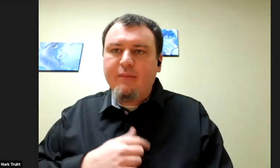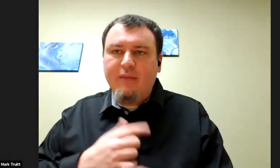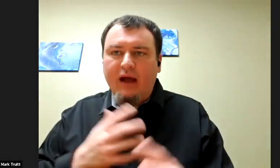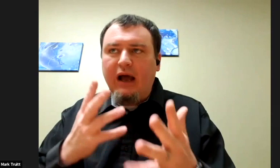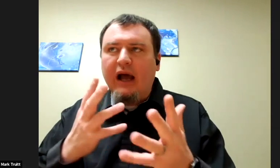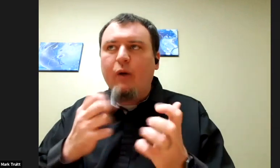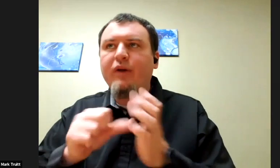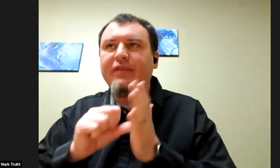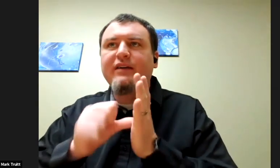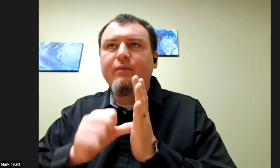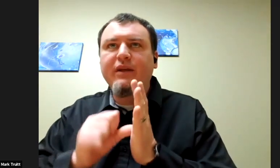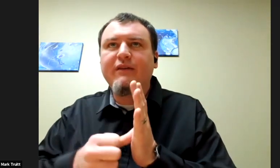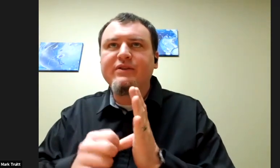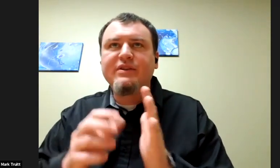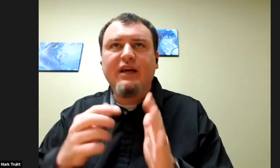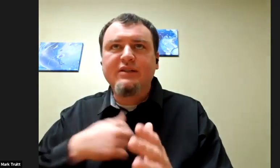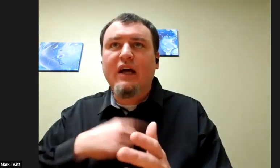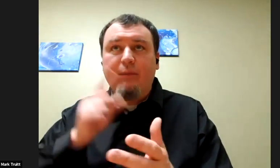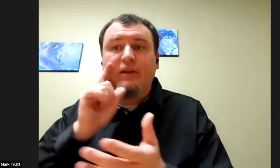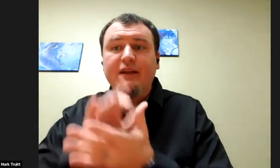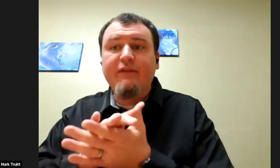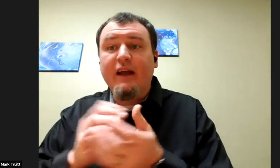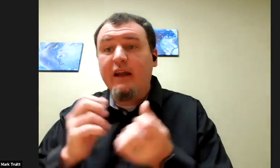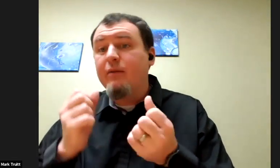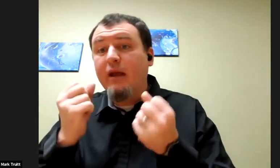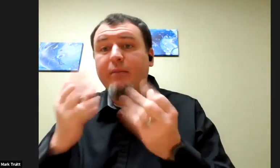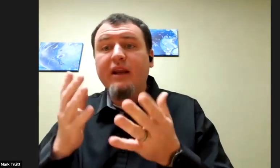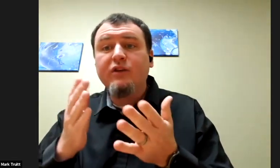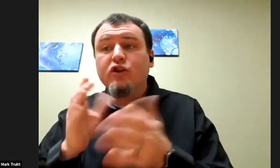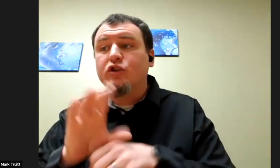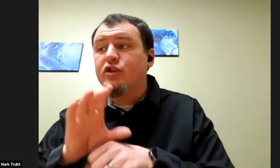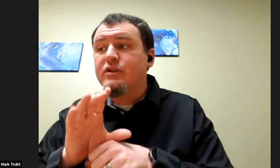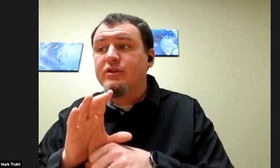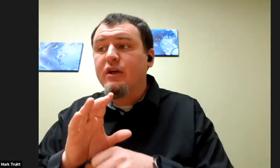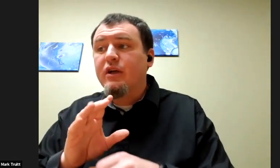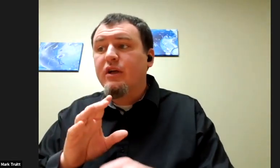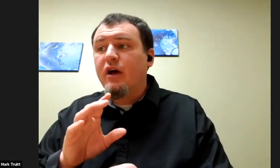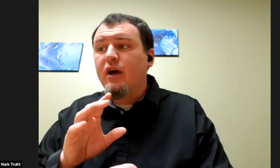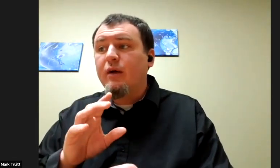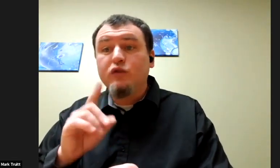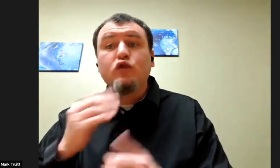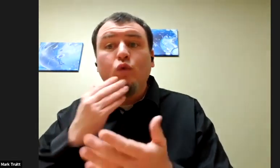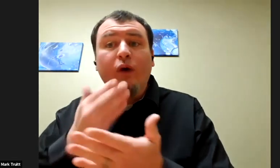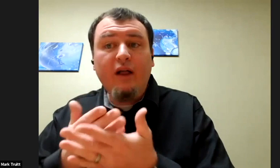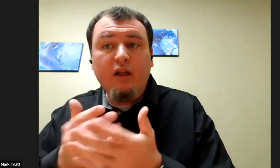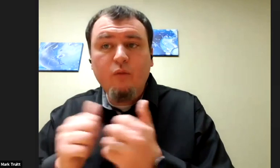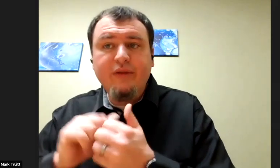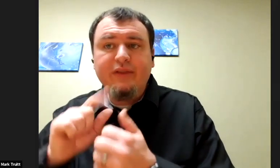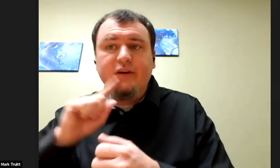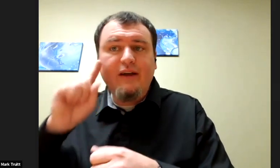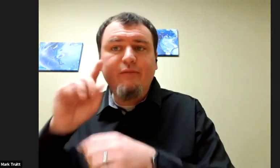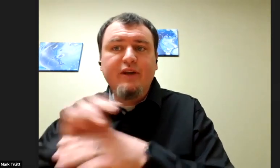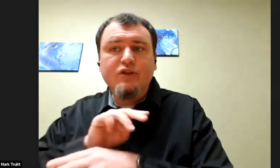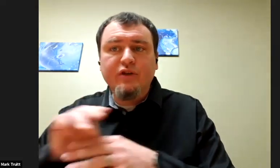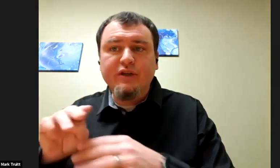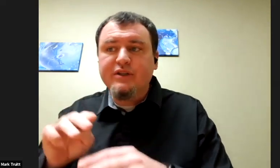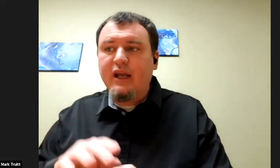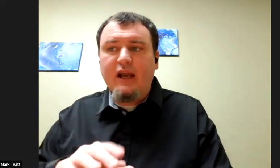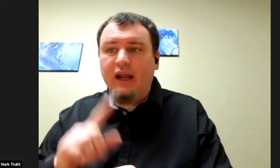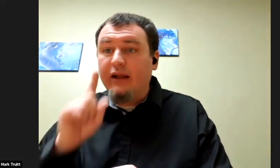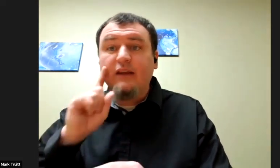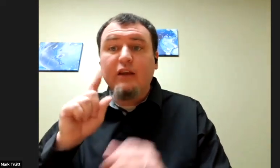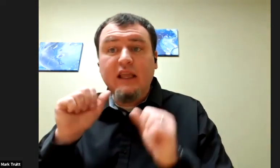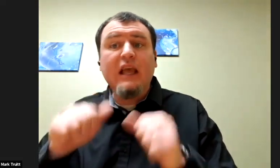I want that to be emphasized. I believe that in many churches, do well with their deaf